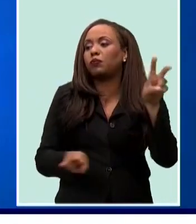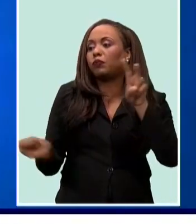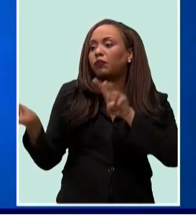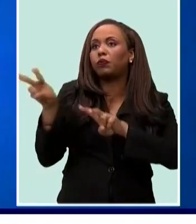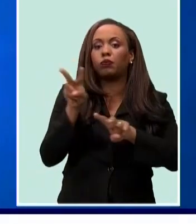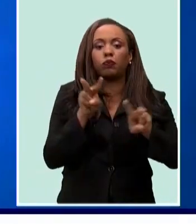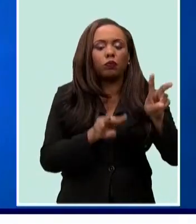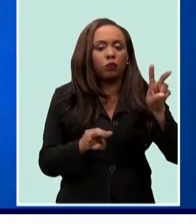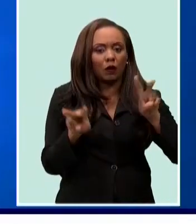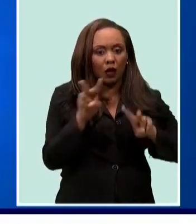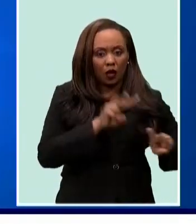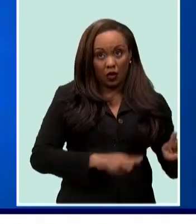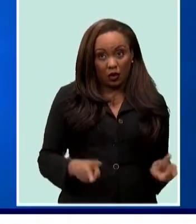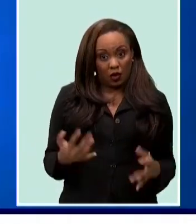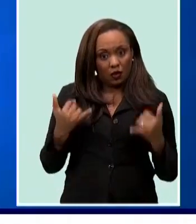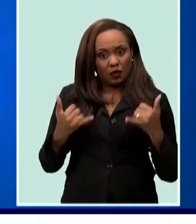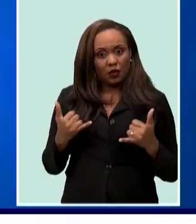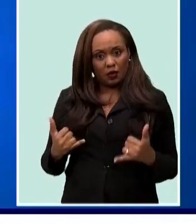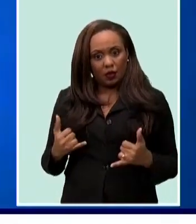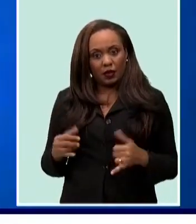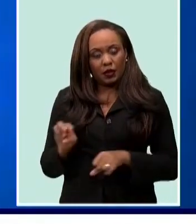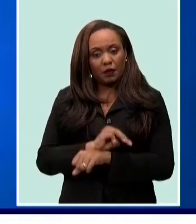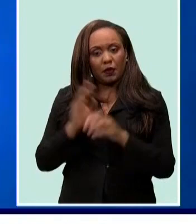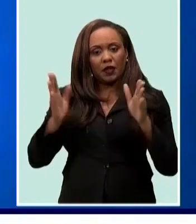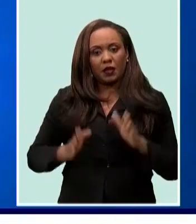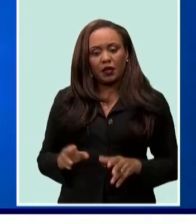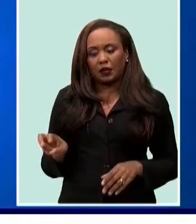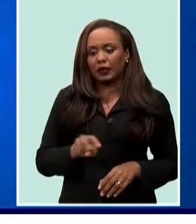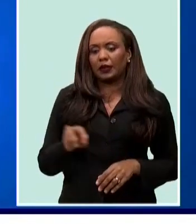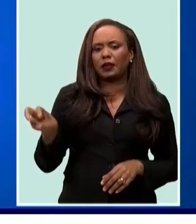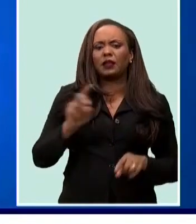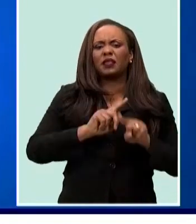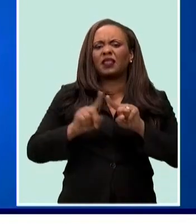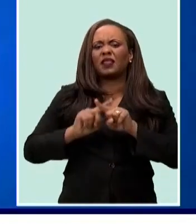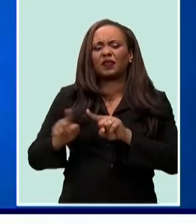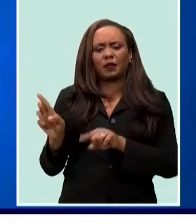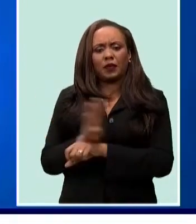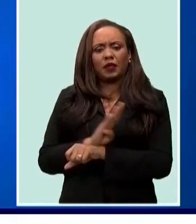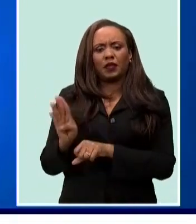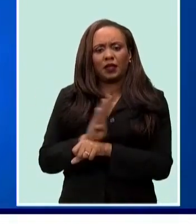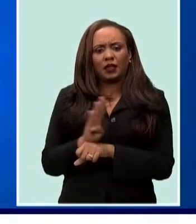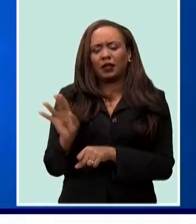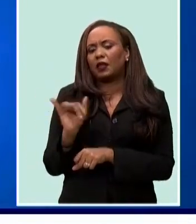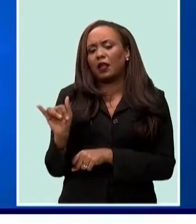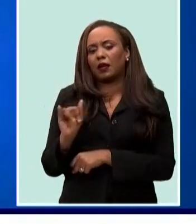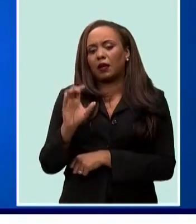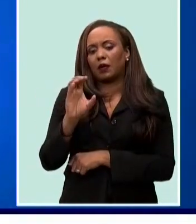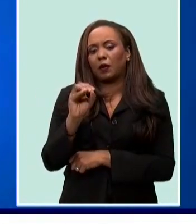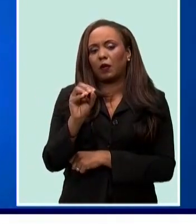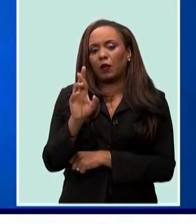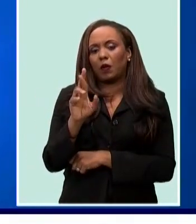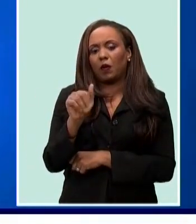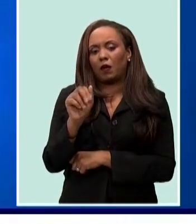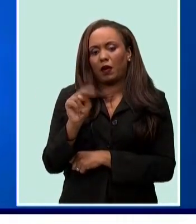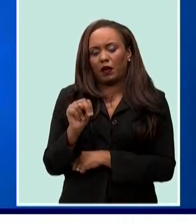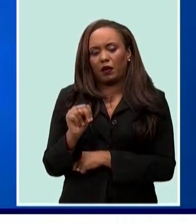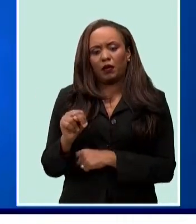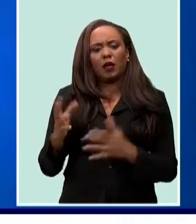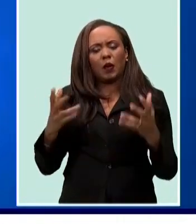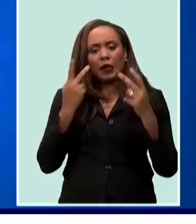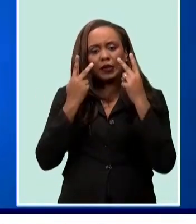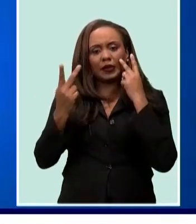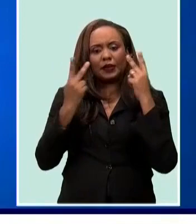Minister Jordan toured several businesses in the Harbour Road area, including Oran Limited. He says this first-hand look will allow him to make